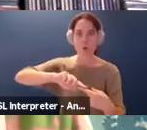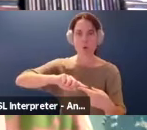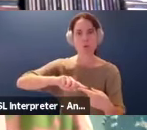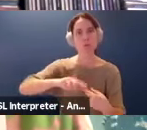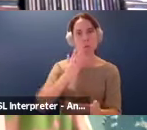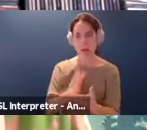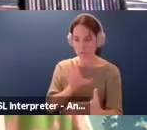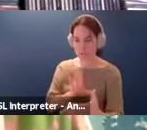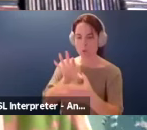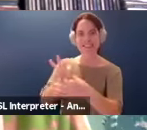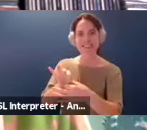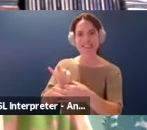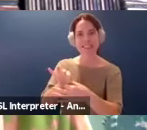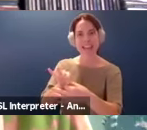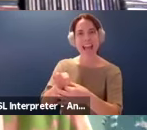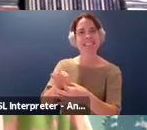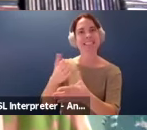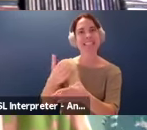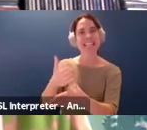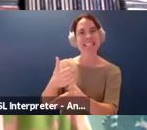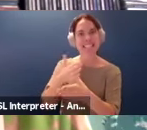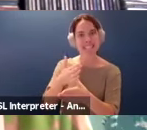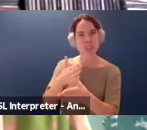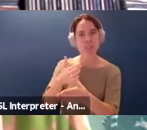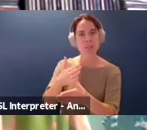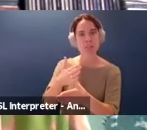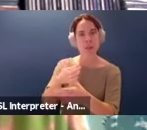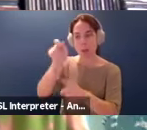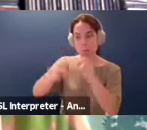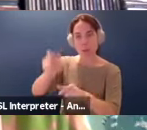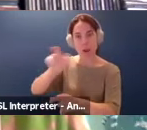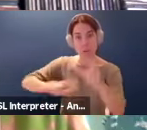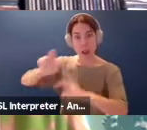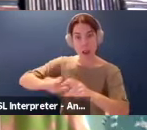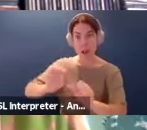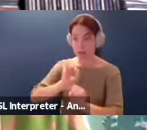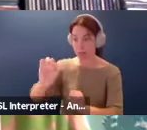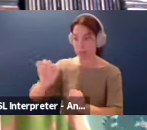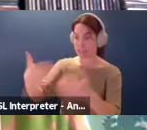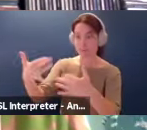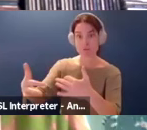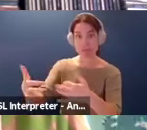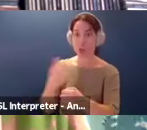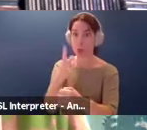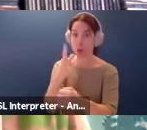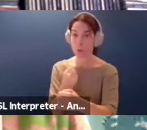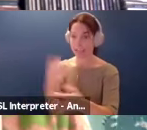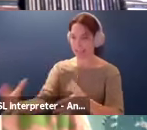i think that the suffering that is racism would become as intolerable to us as it is to them